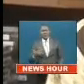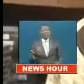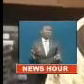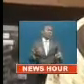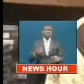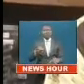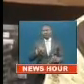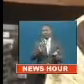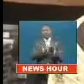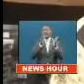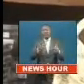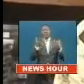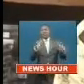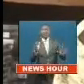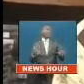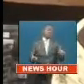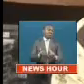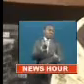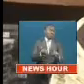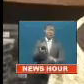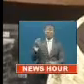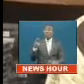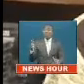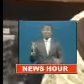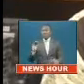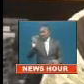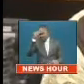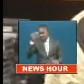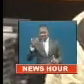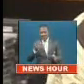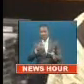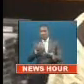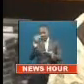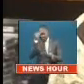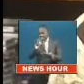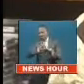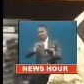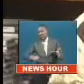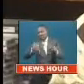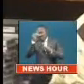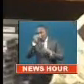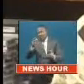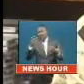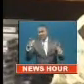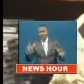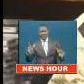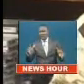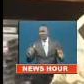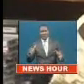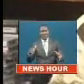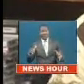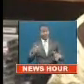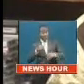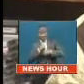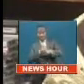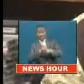so the government or a minister has issued a statement and therefore that is enough. But we are saying that the protection of journalists is not